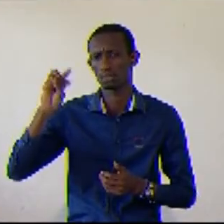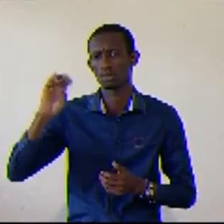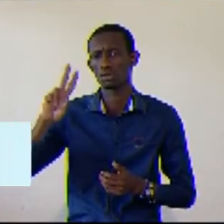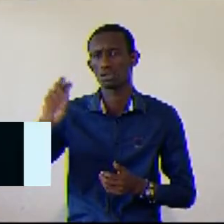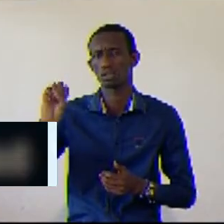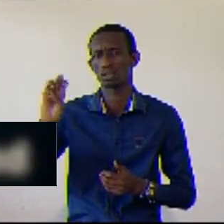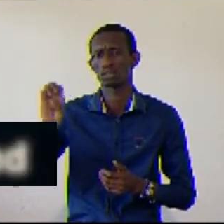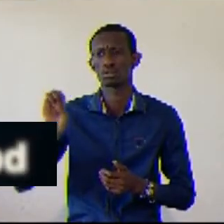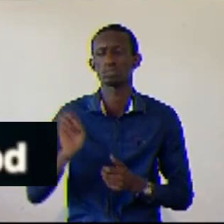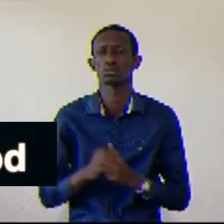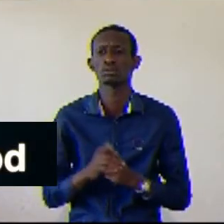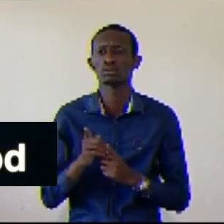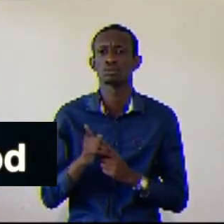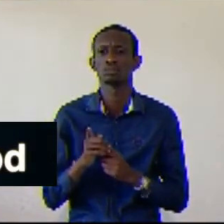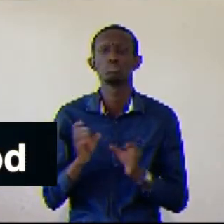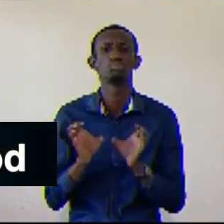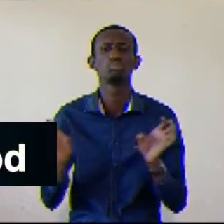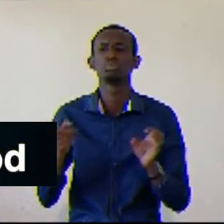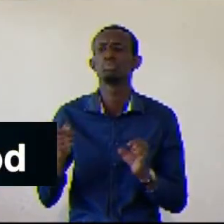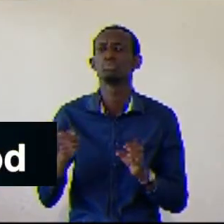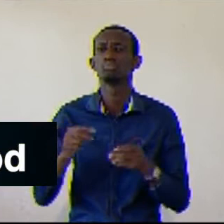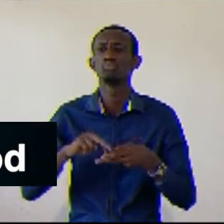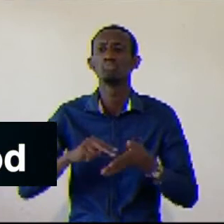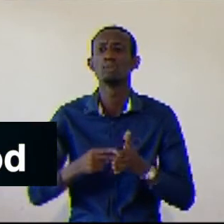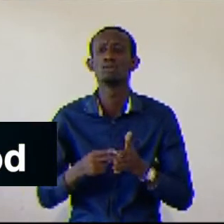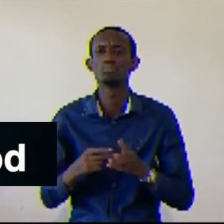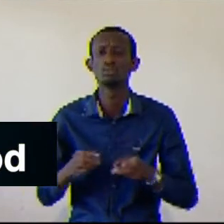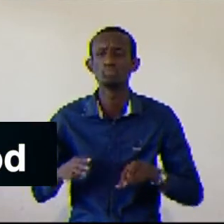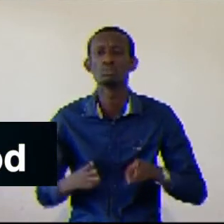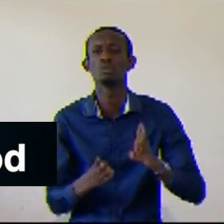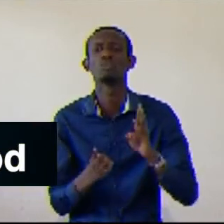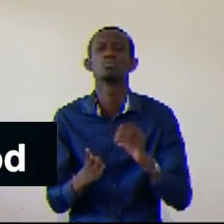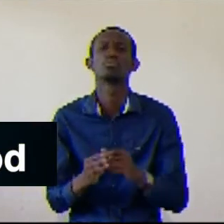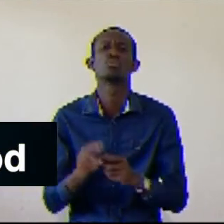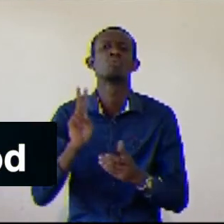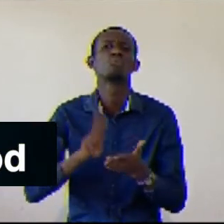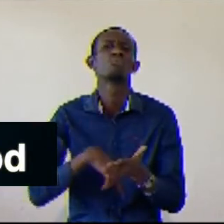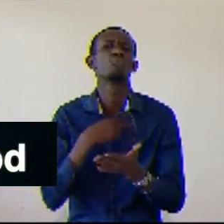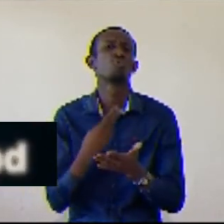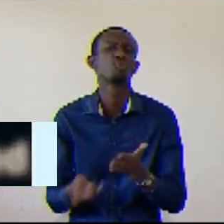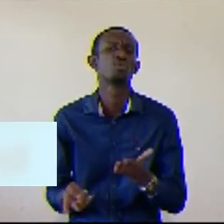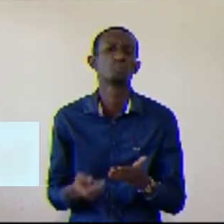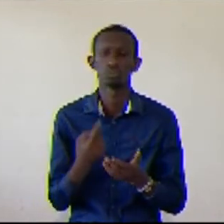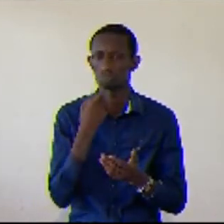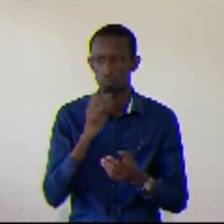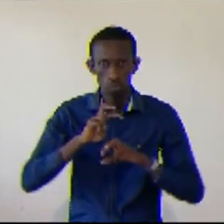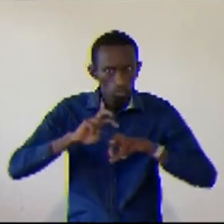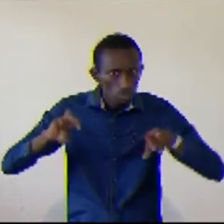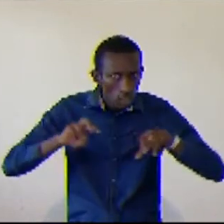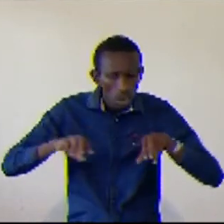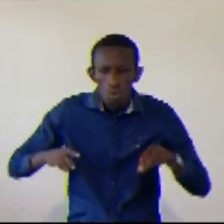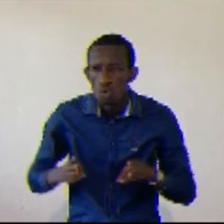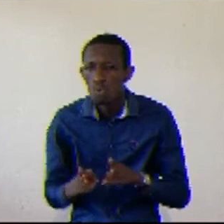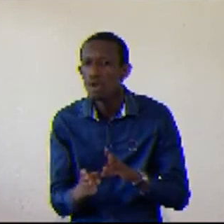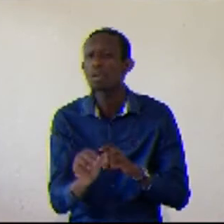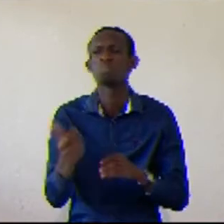the method fails. We have to look at another way. There are very